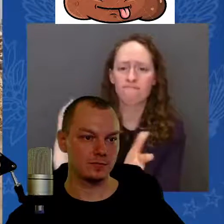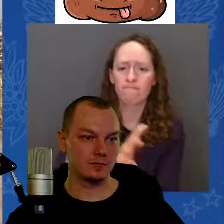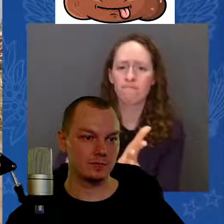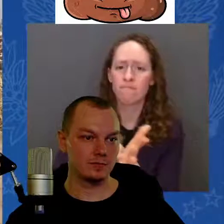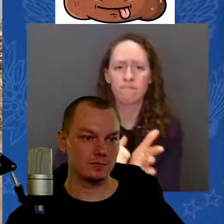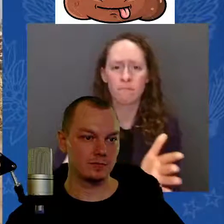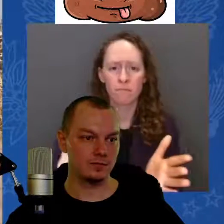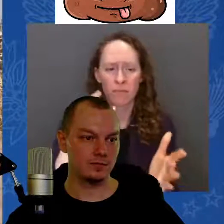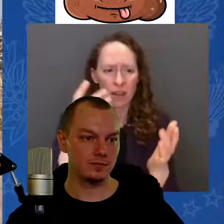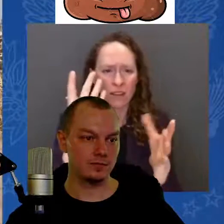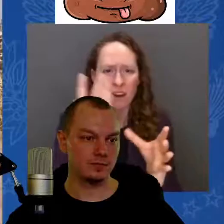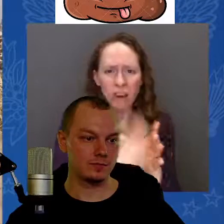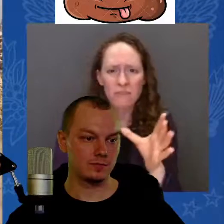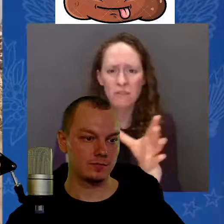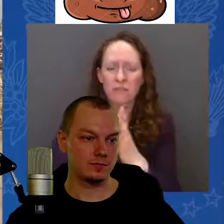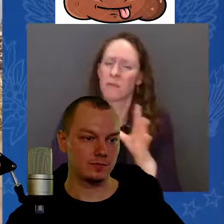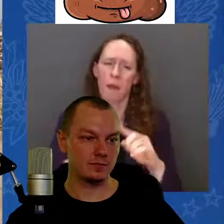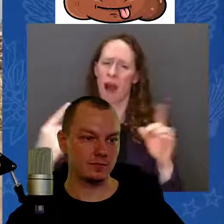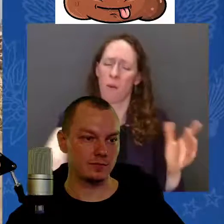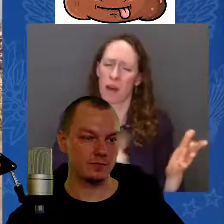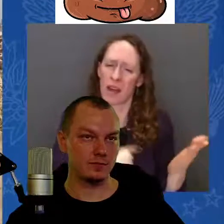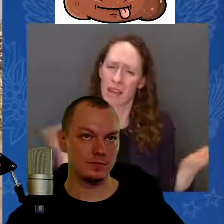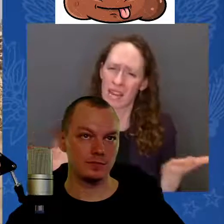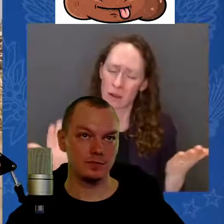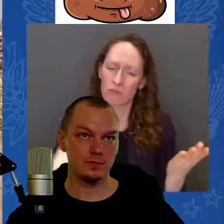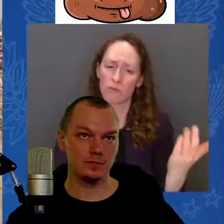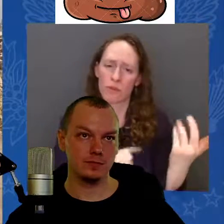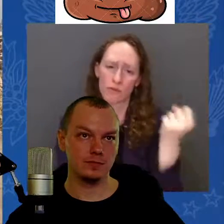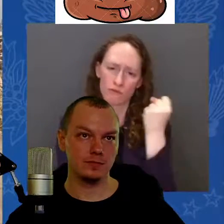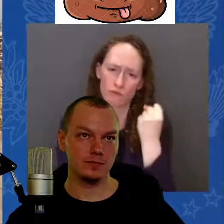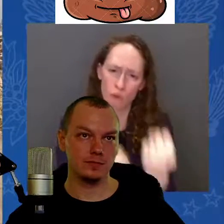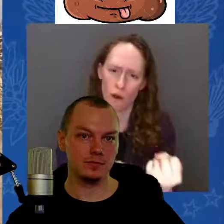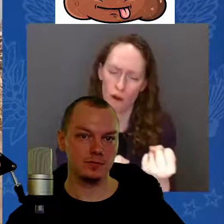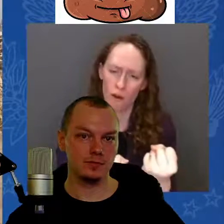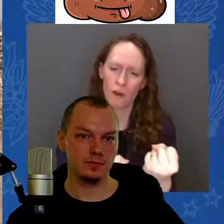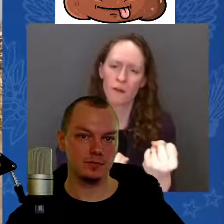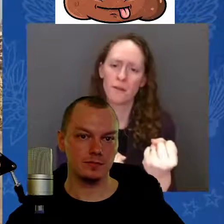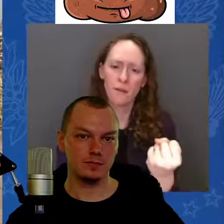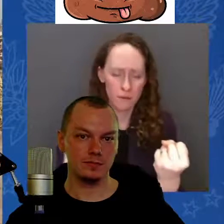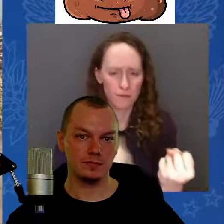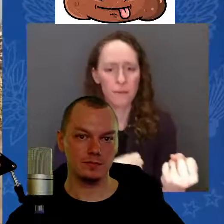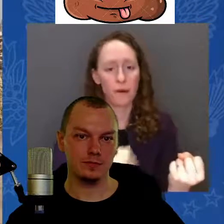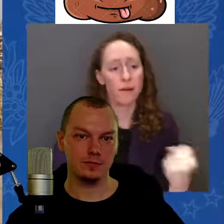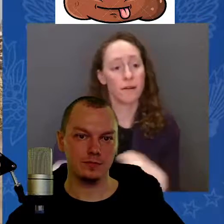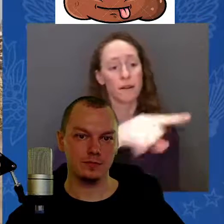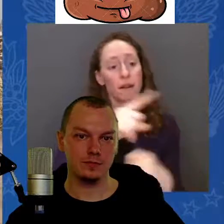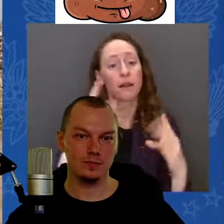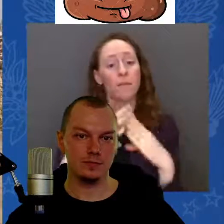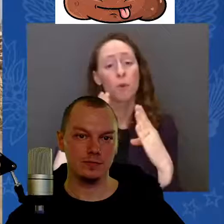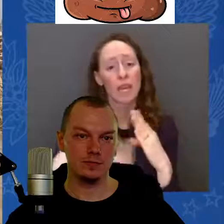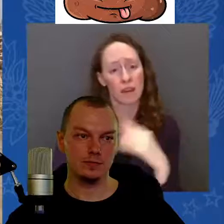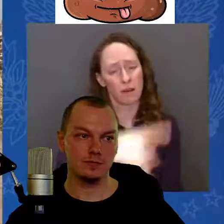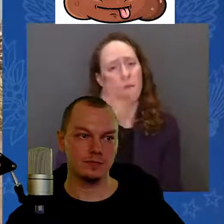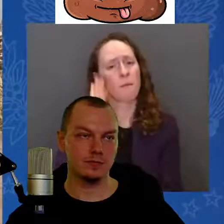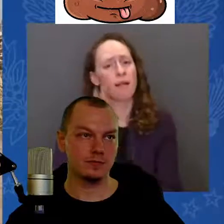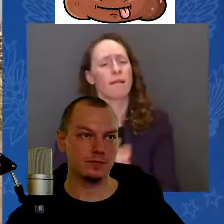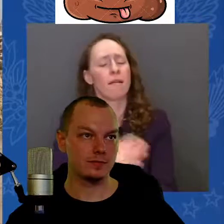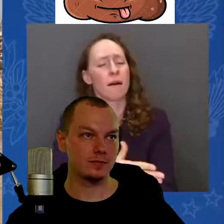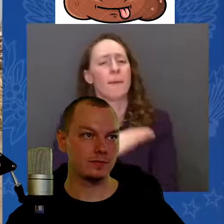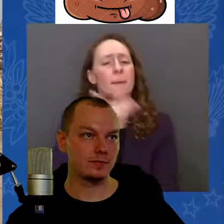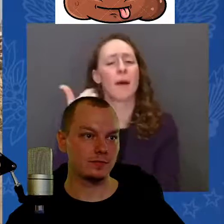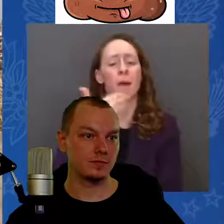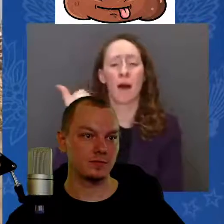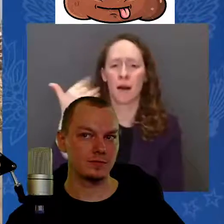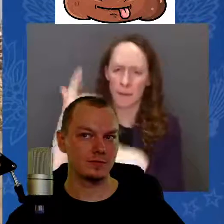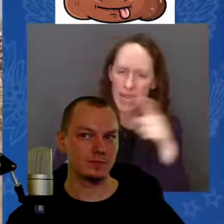make this community bigger and better. So now,